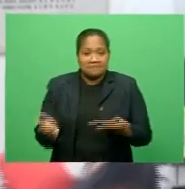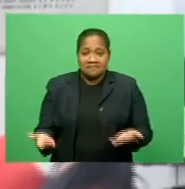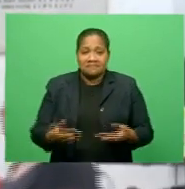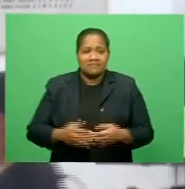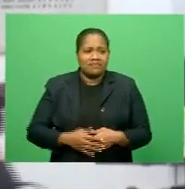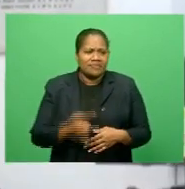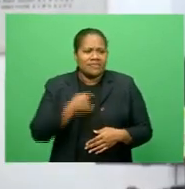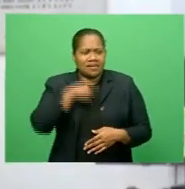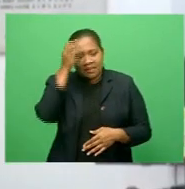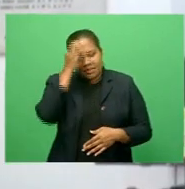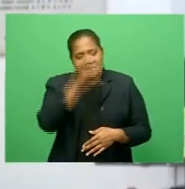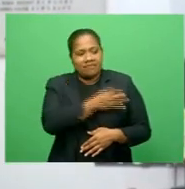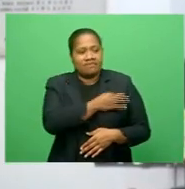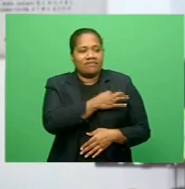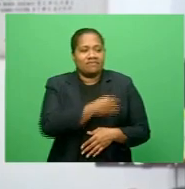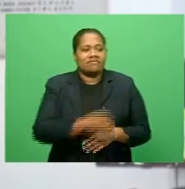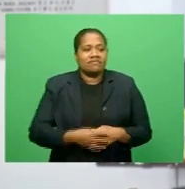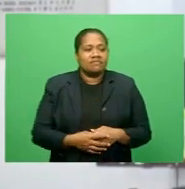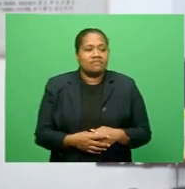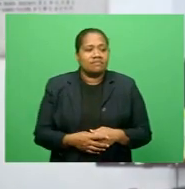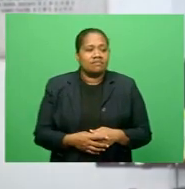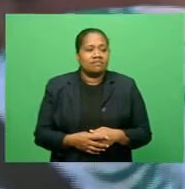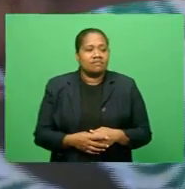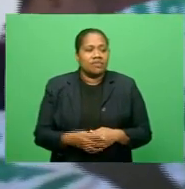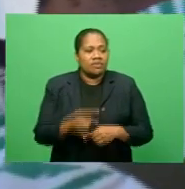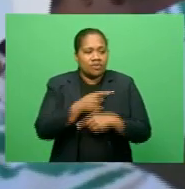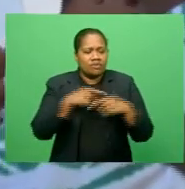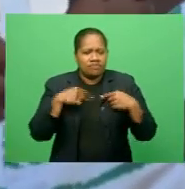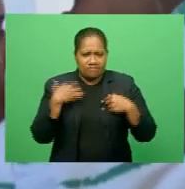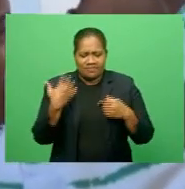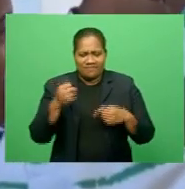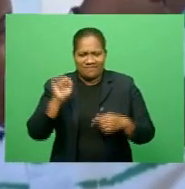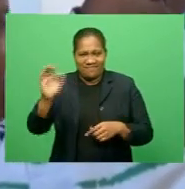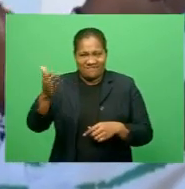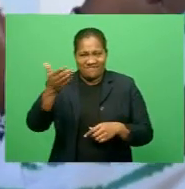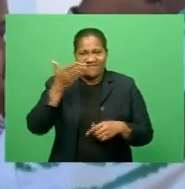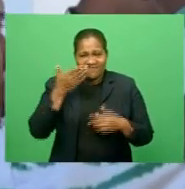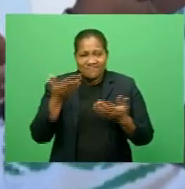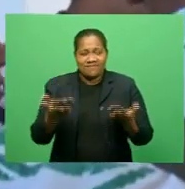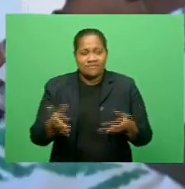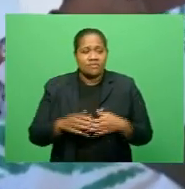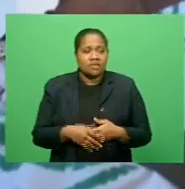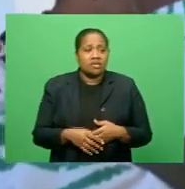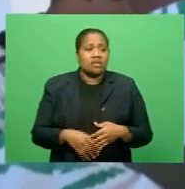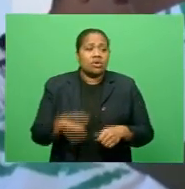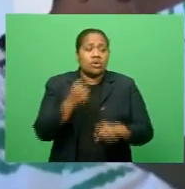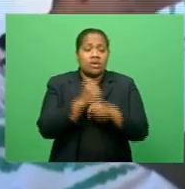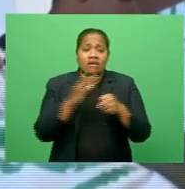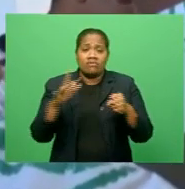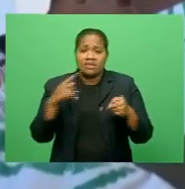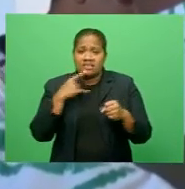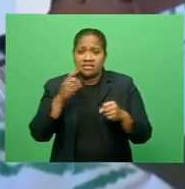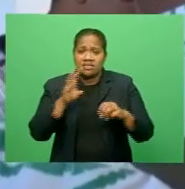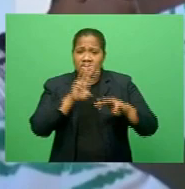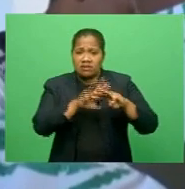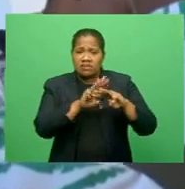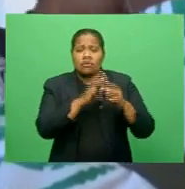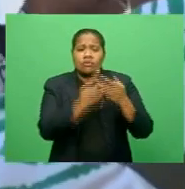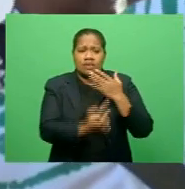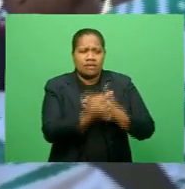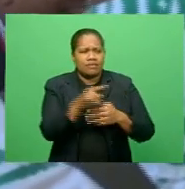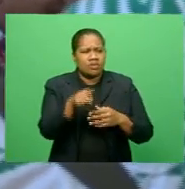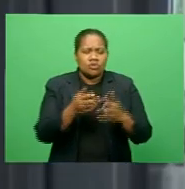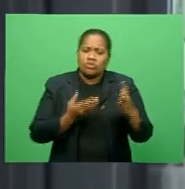I believe that we had a very good outcome. Ngavoka says the Sidelpa's grievance committee will go through Mbulitavu's